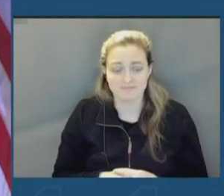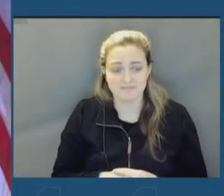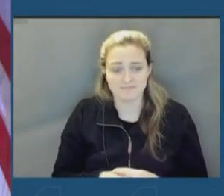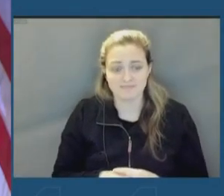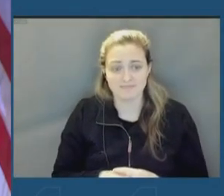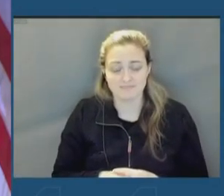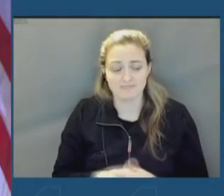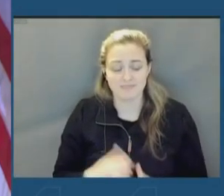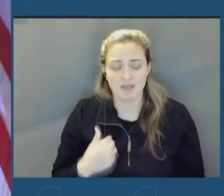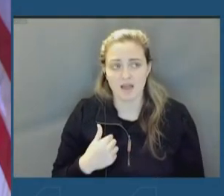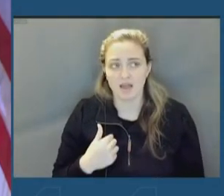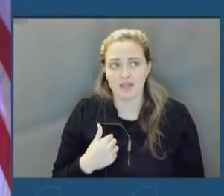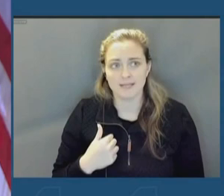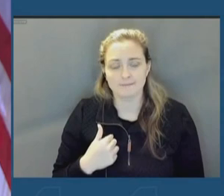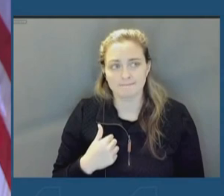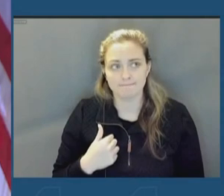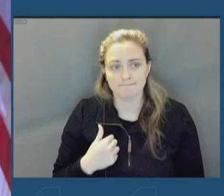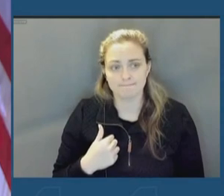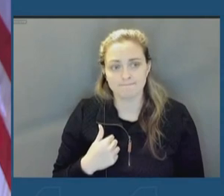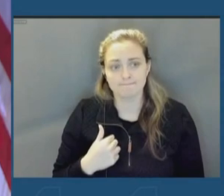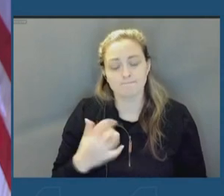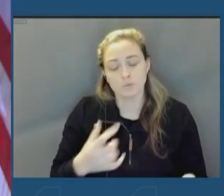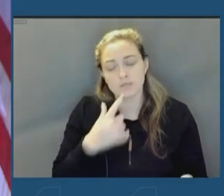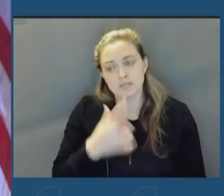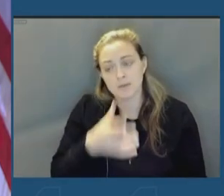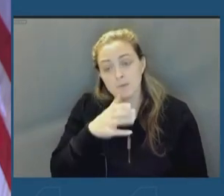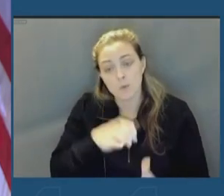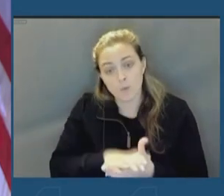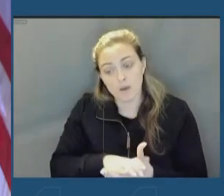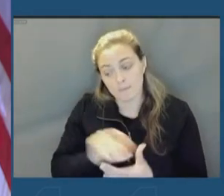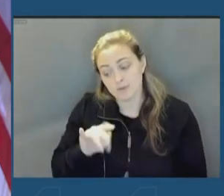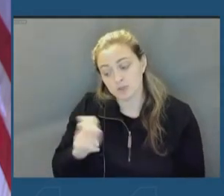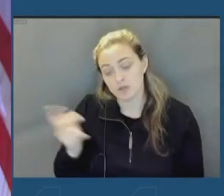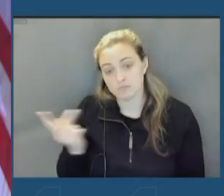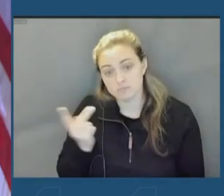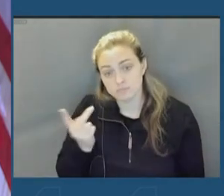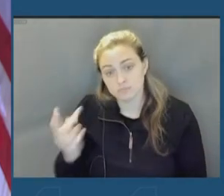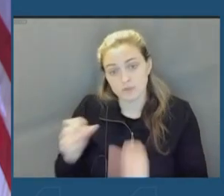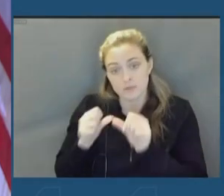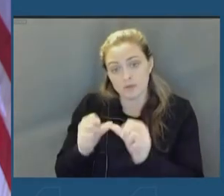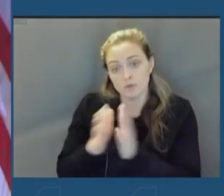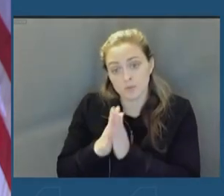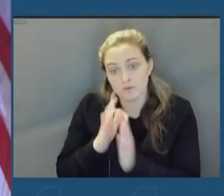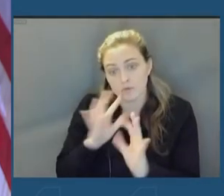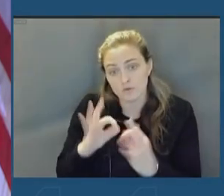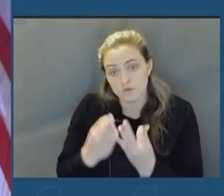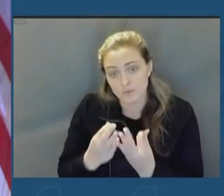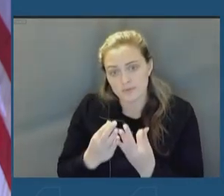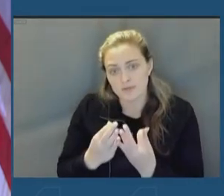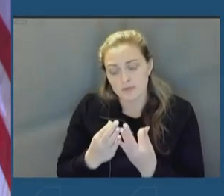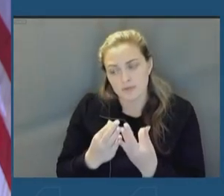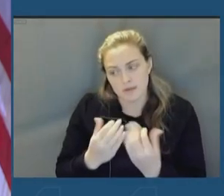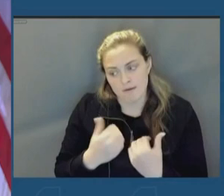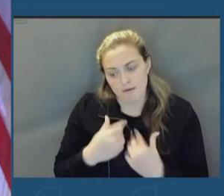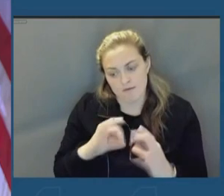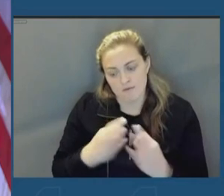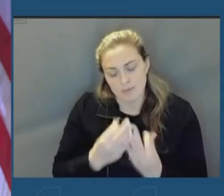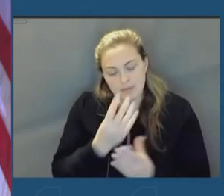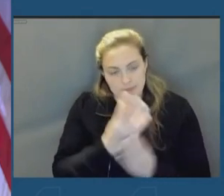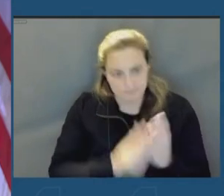I want to just say that my wife Michelle and I continue to pray for the families who lost loved